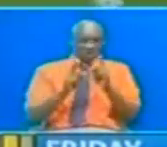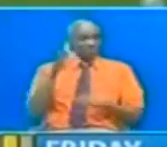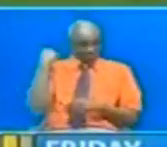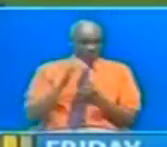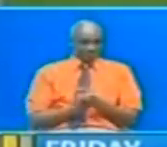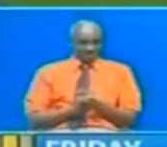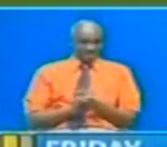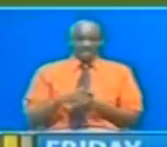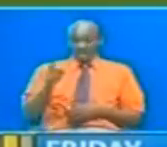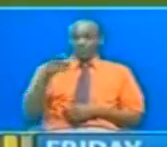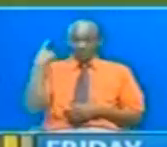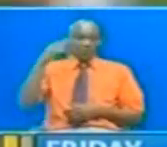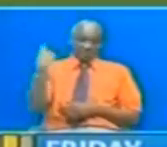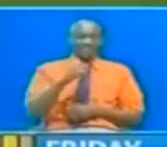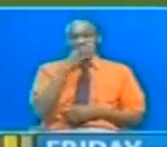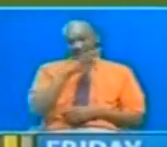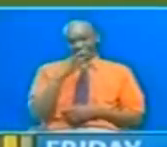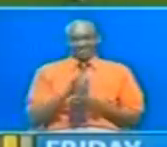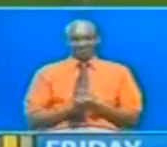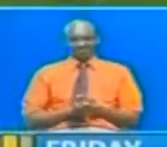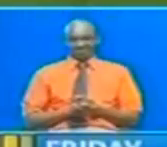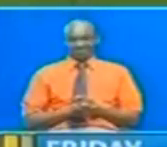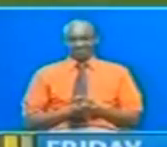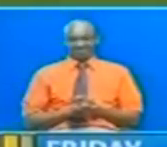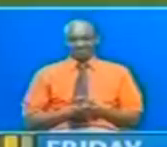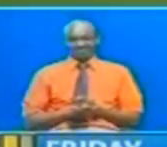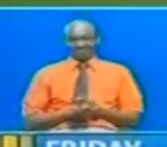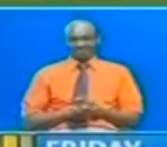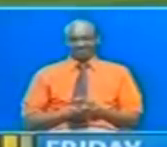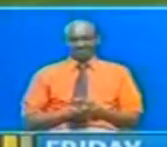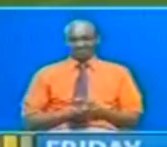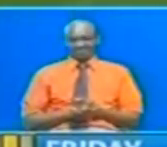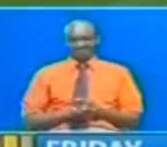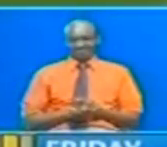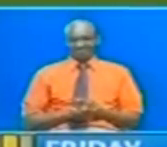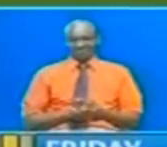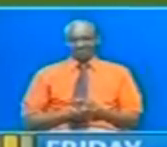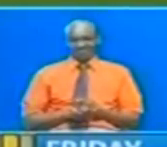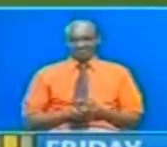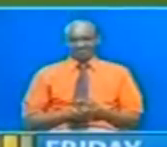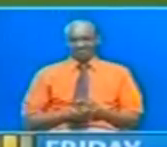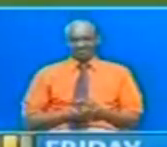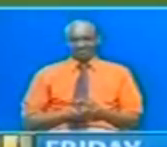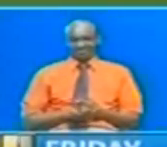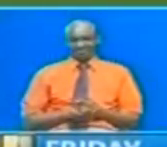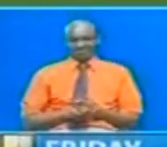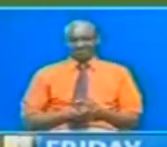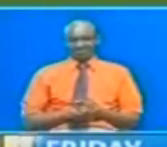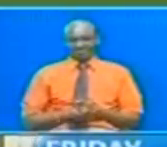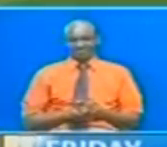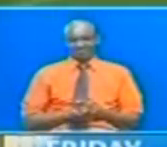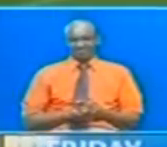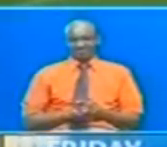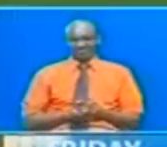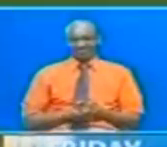champions, France, 1-0 in the tournament's opening game. And they've got 2 striding up in the centre here. Bouba Diop is there. Oh, and Bouba Diop is